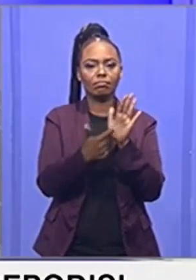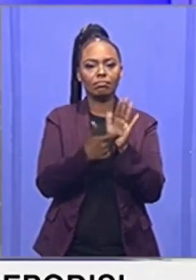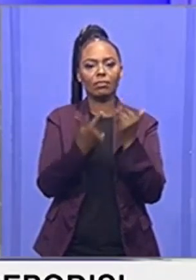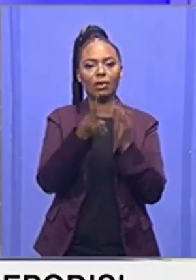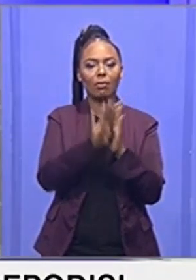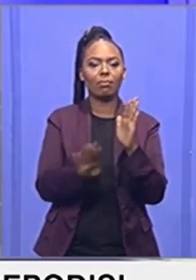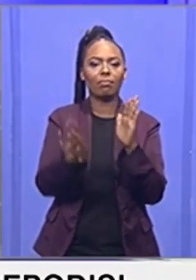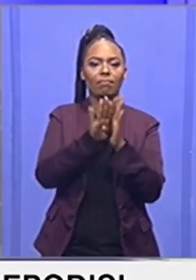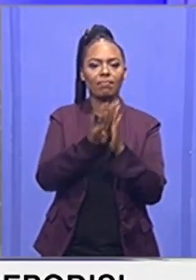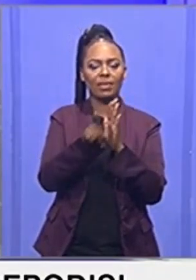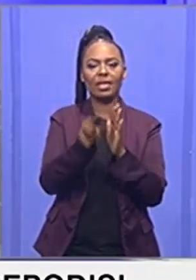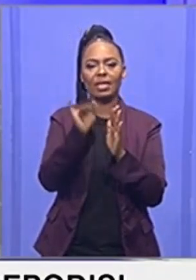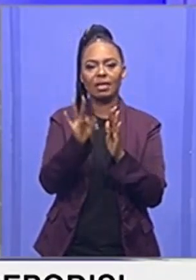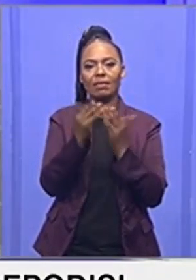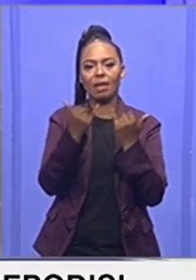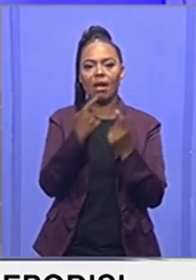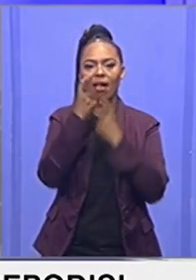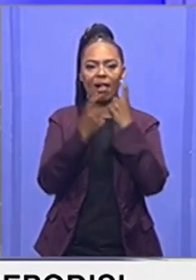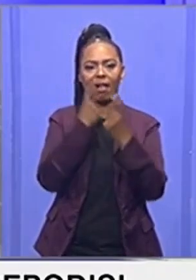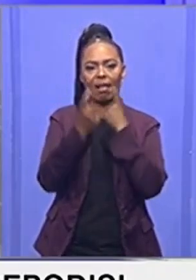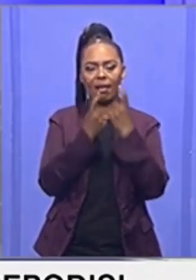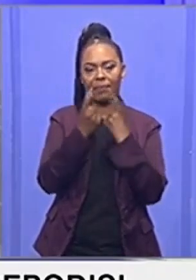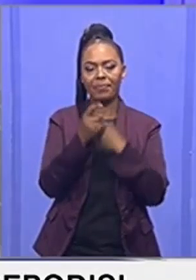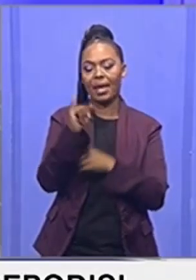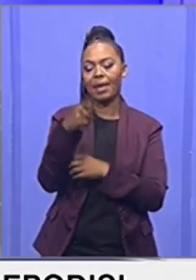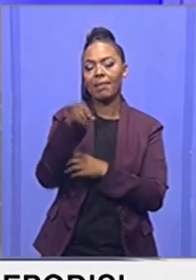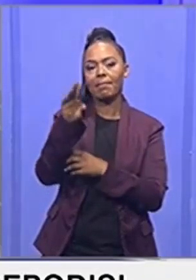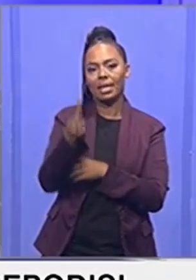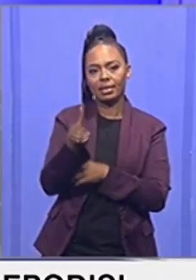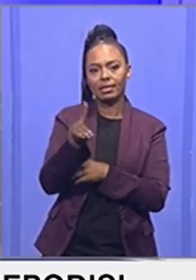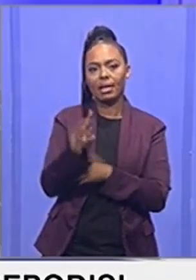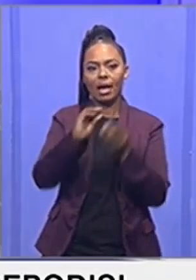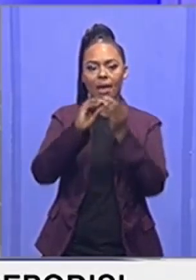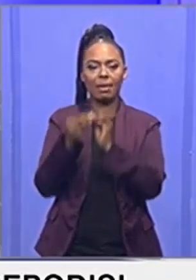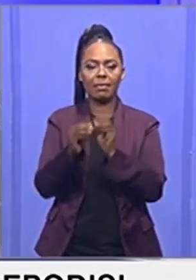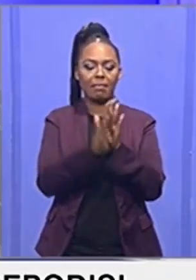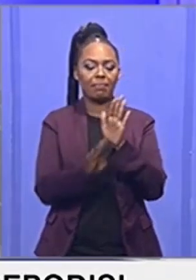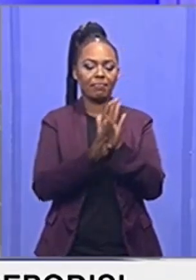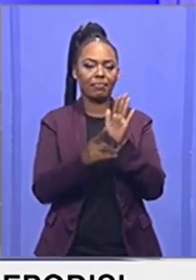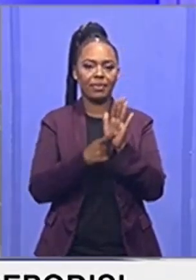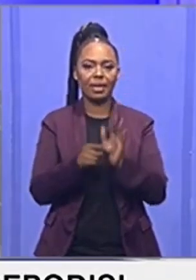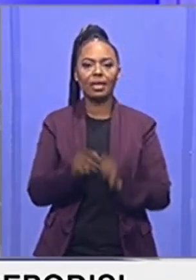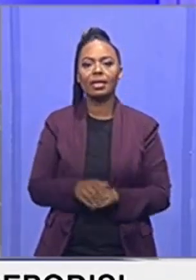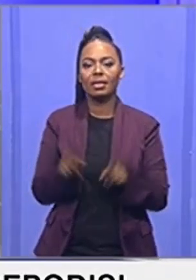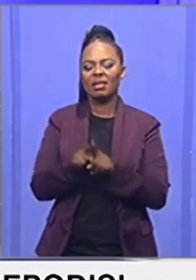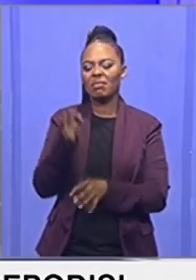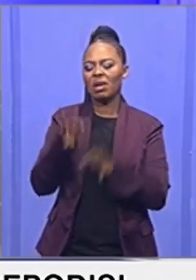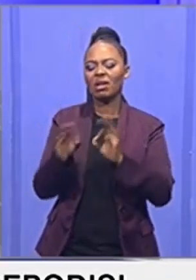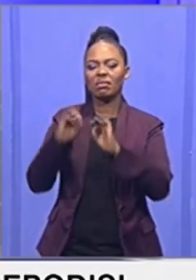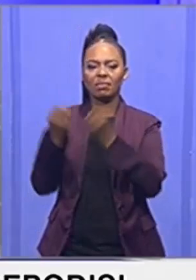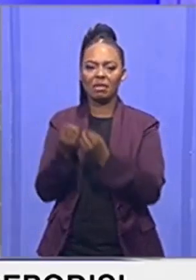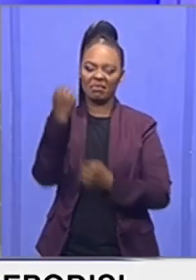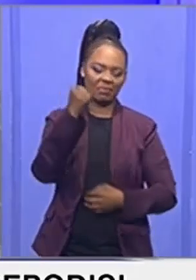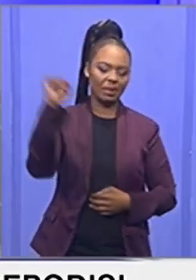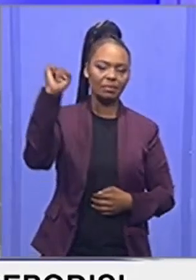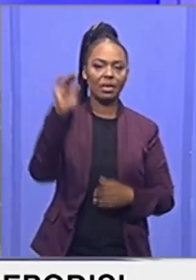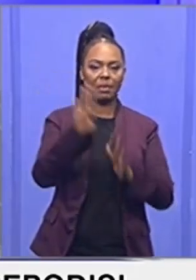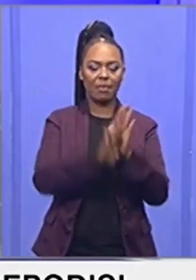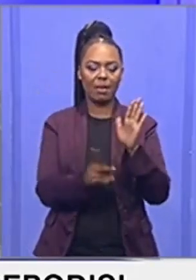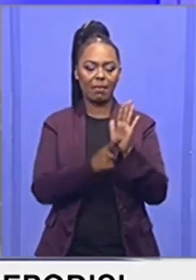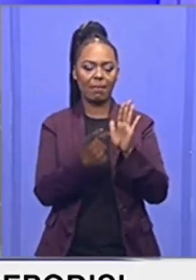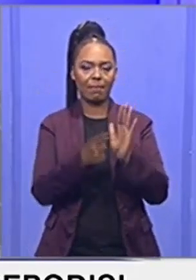le sepodisi IPID Amendment Bill le mororo makoko a kganetso a nnile kgatlhanong le se. Makoko